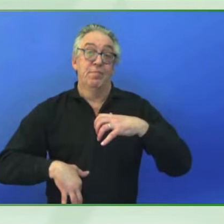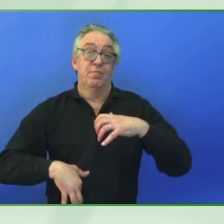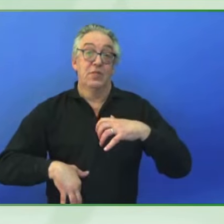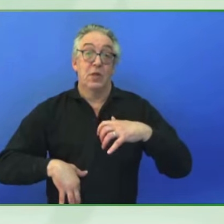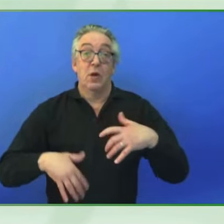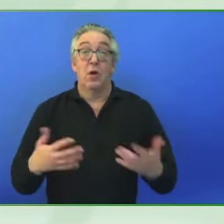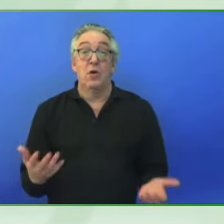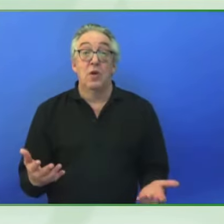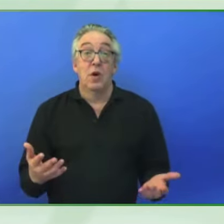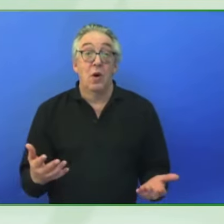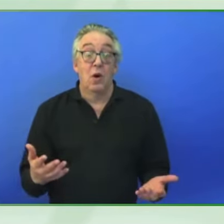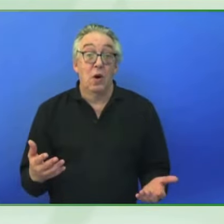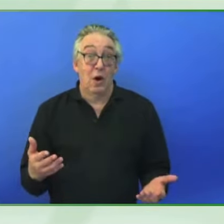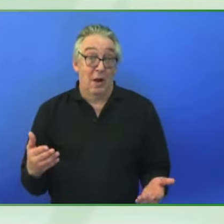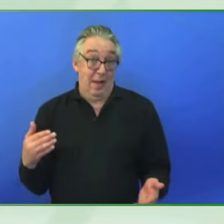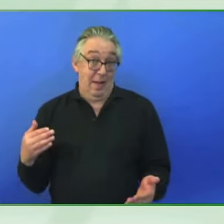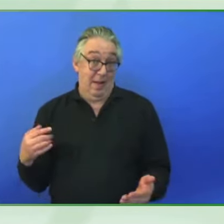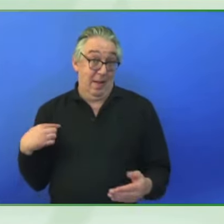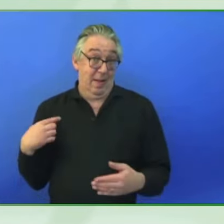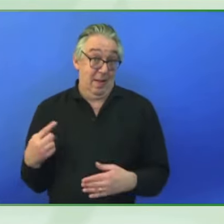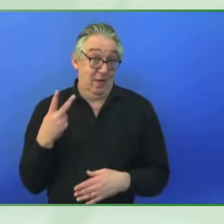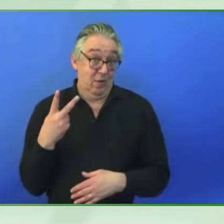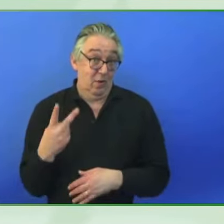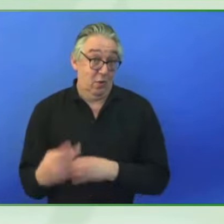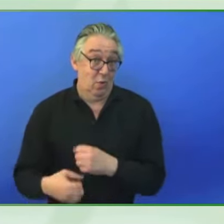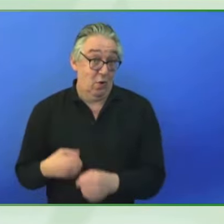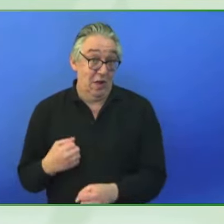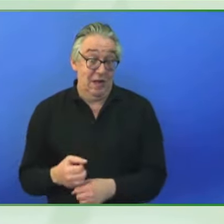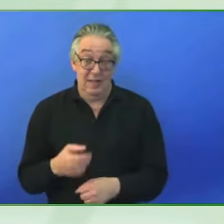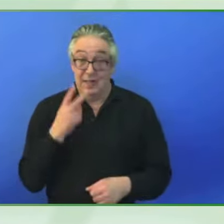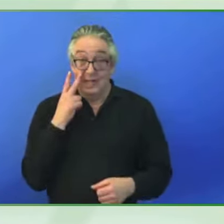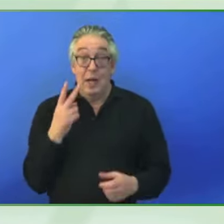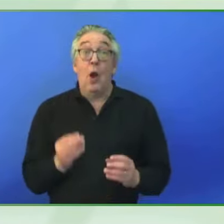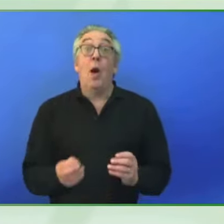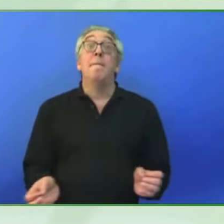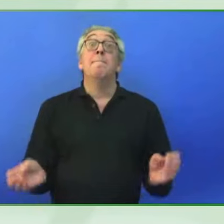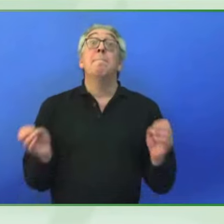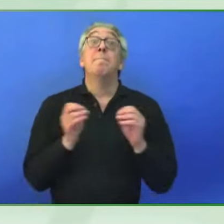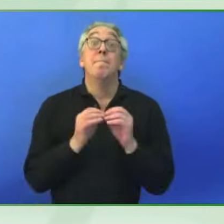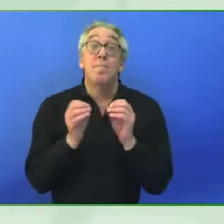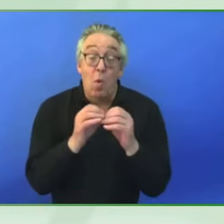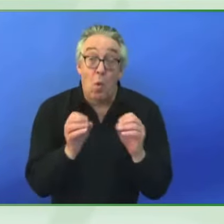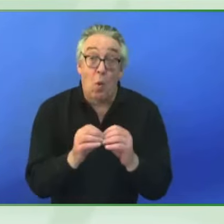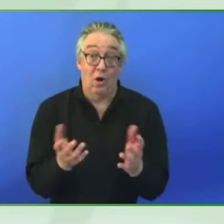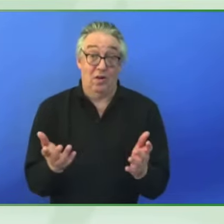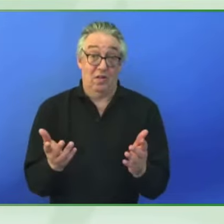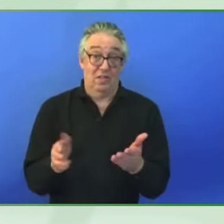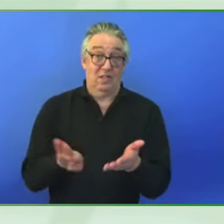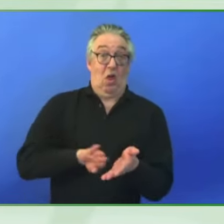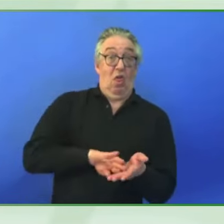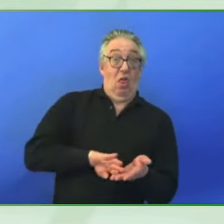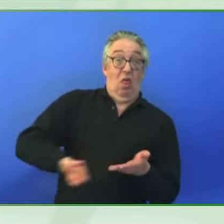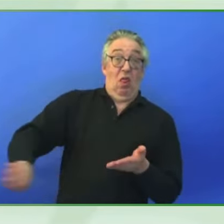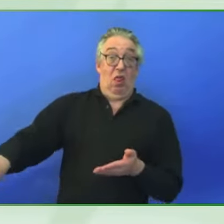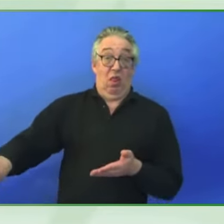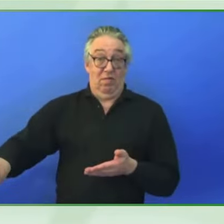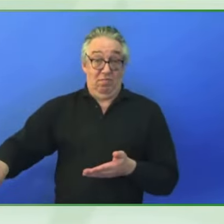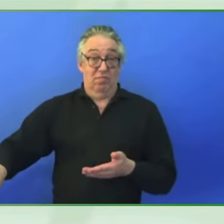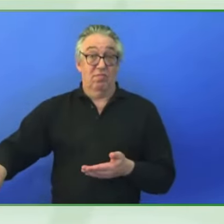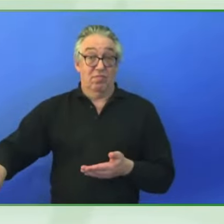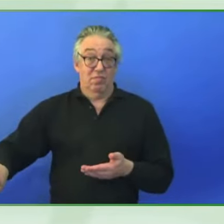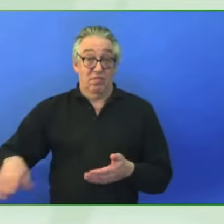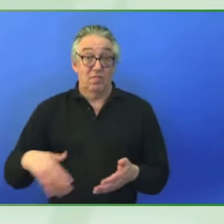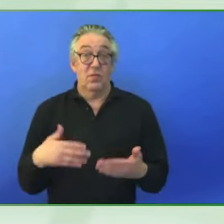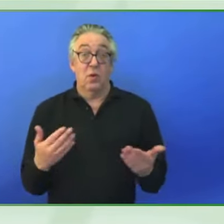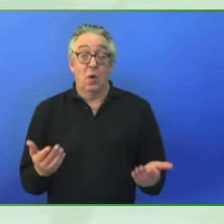cracks that are still leaving people behind, and even more so than before. So recognizing that people with disabilities